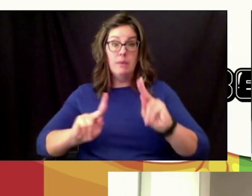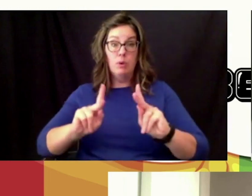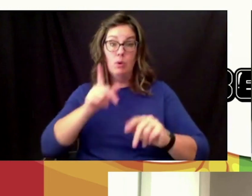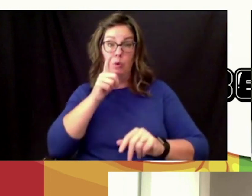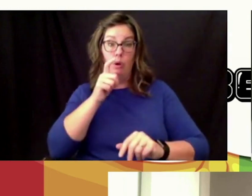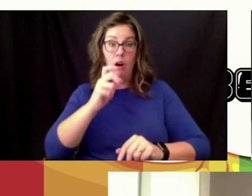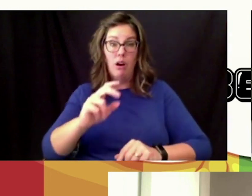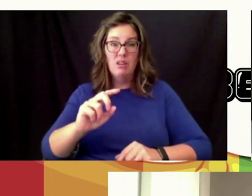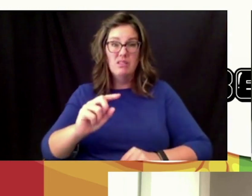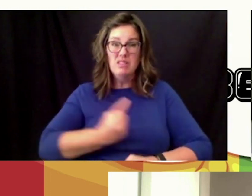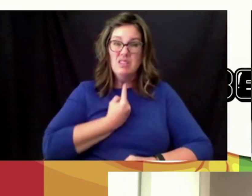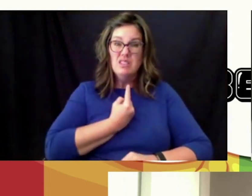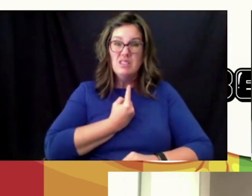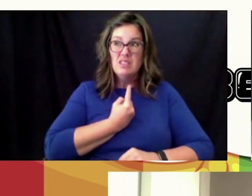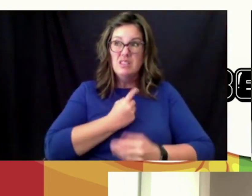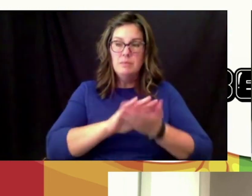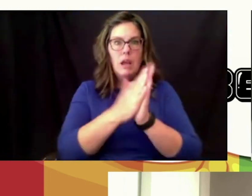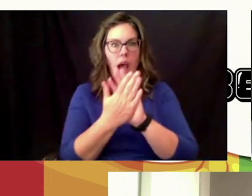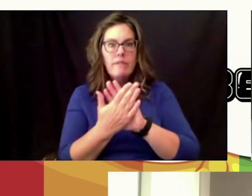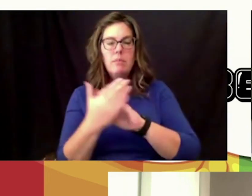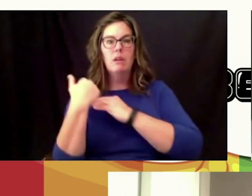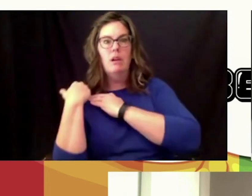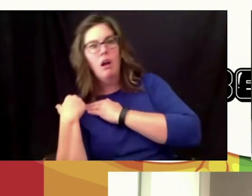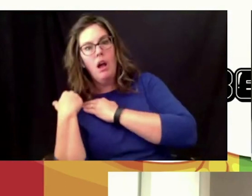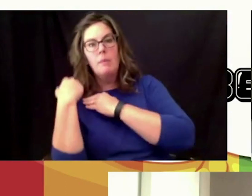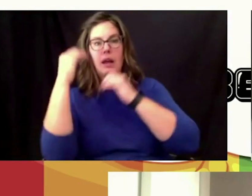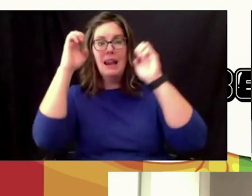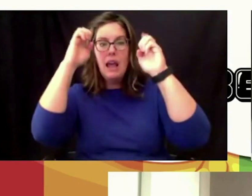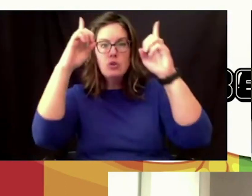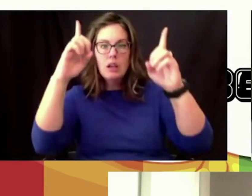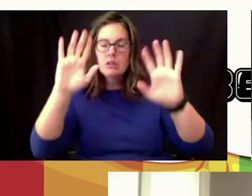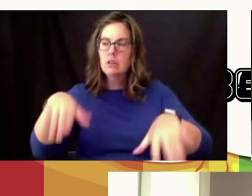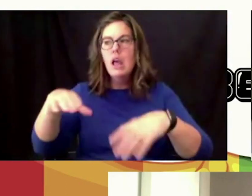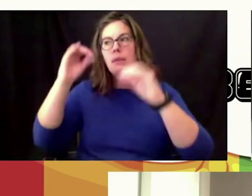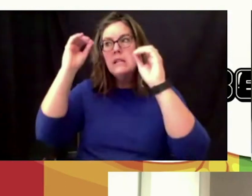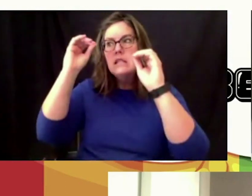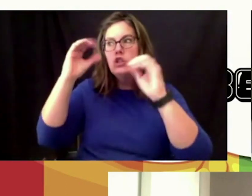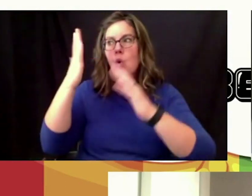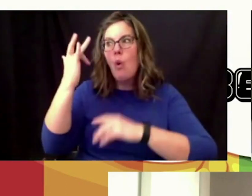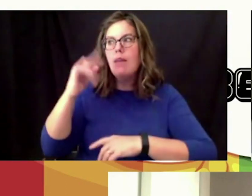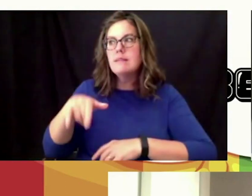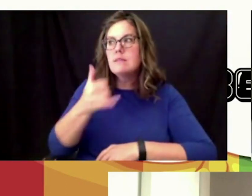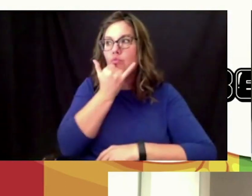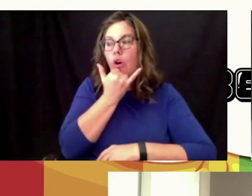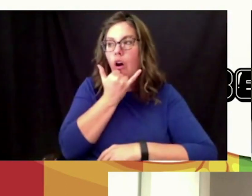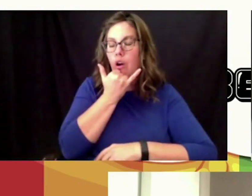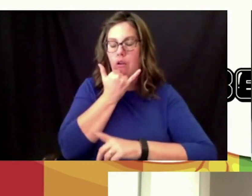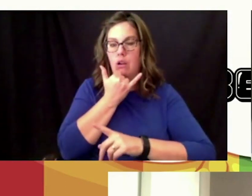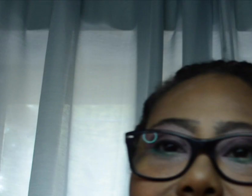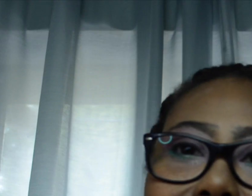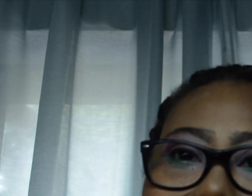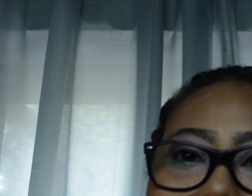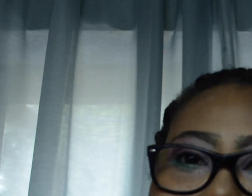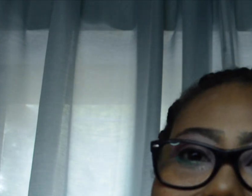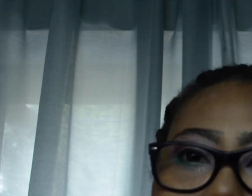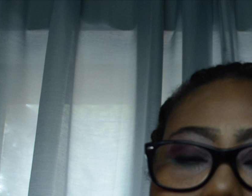microaggressions to then take on an educator role of saying like, okay, so let me teach you why this is wrong, right? It's important for the people that